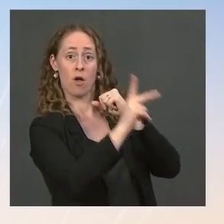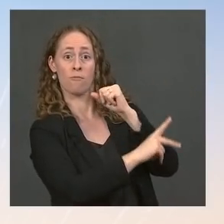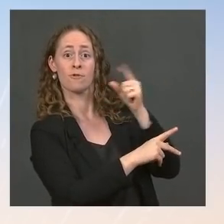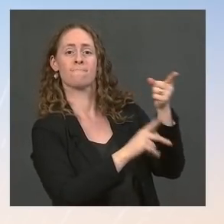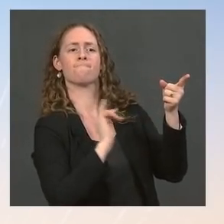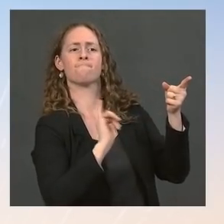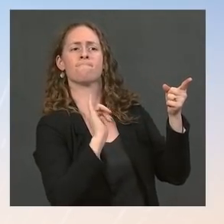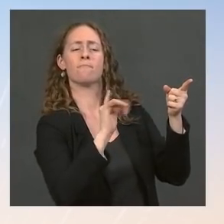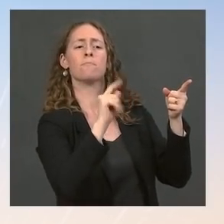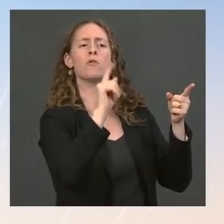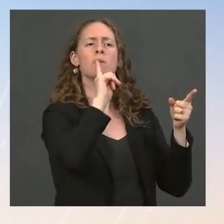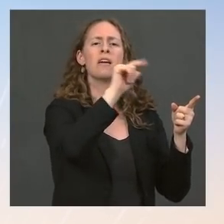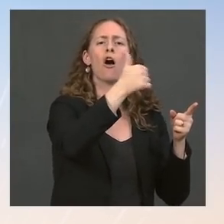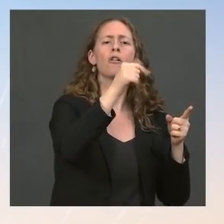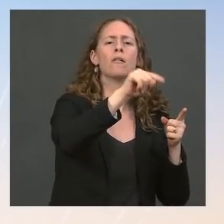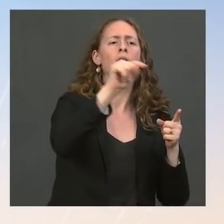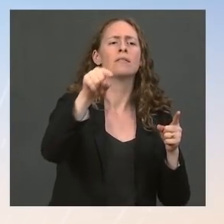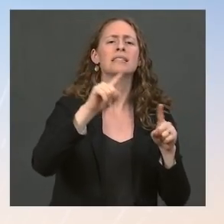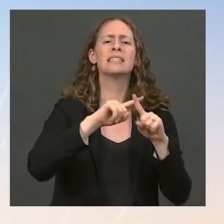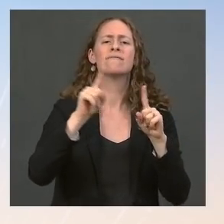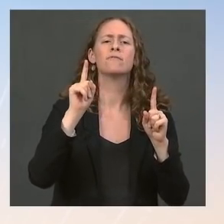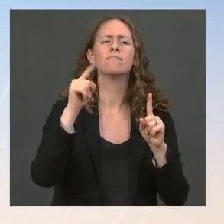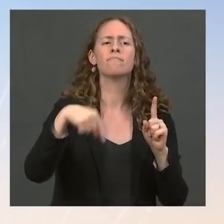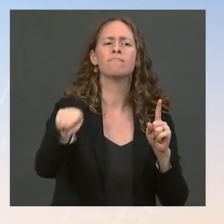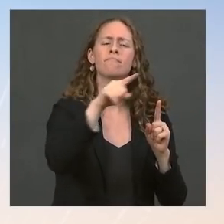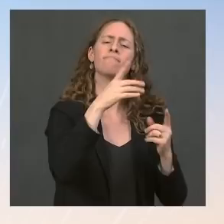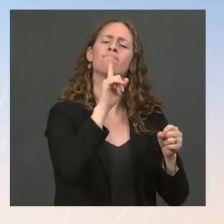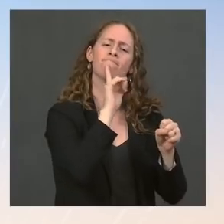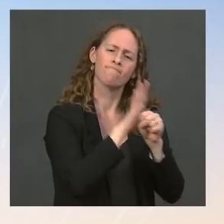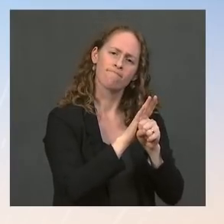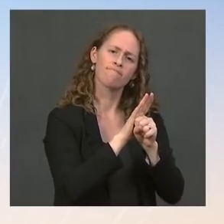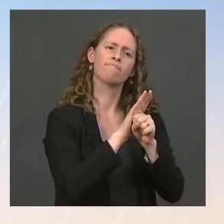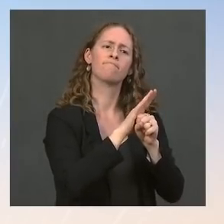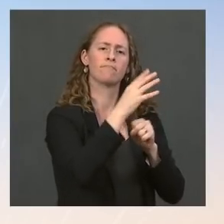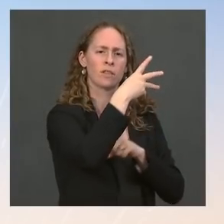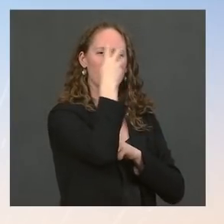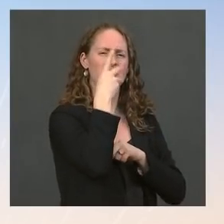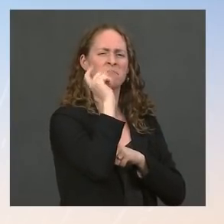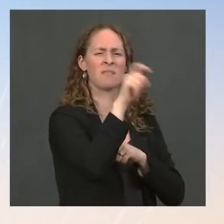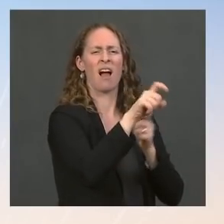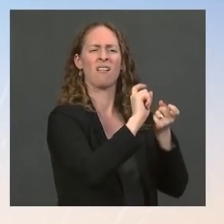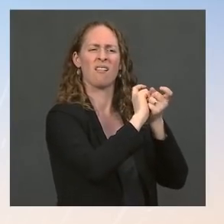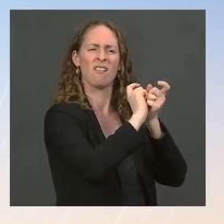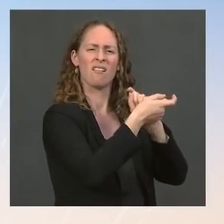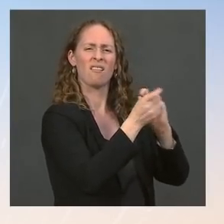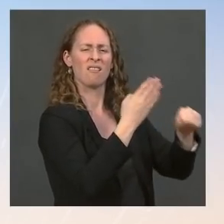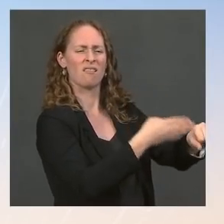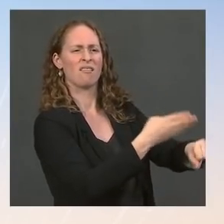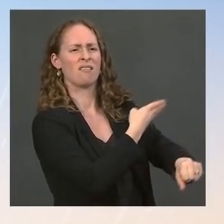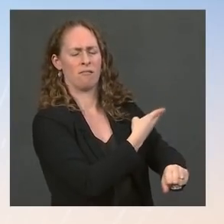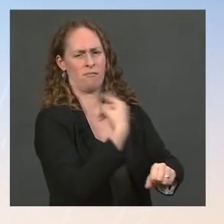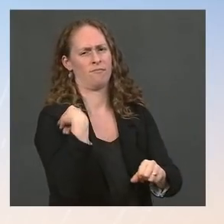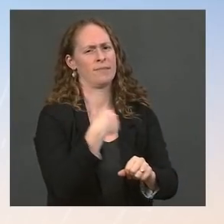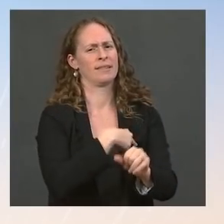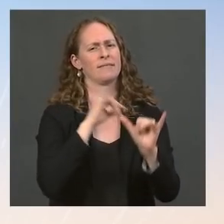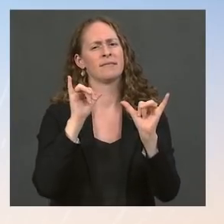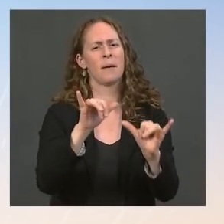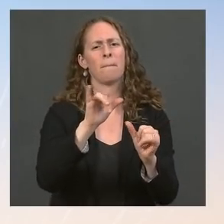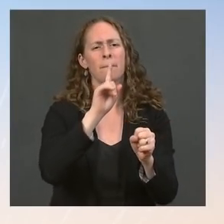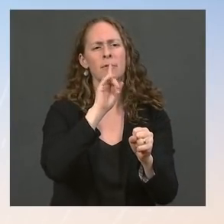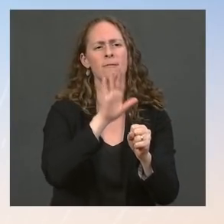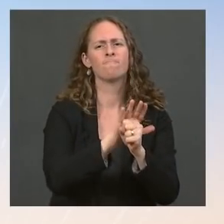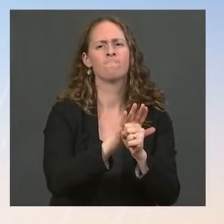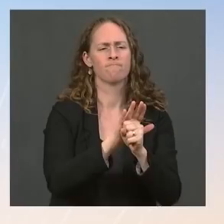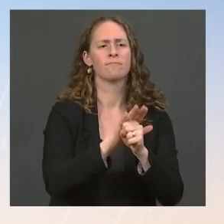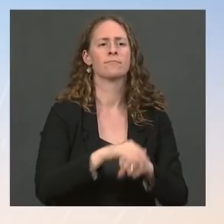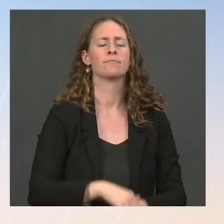members have indicated that they are committed to getting immigration reform done. We are committed to getting immigration reform done. This, I expect, would renew a